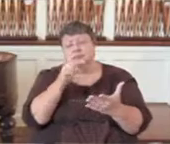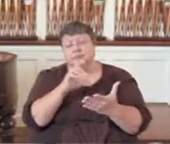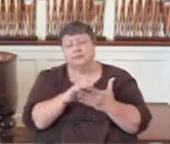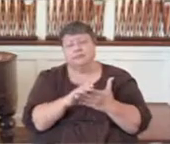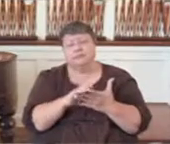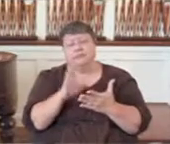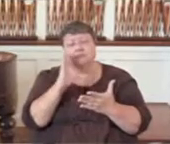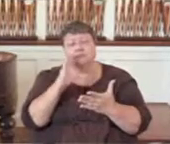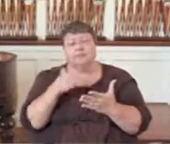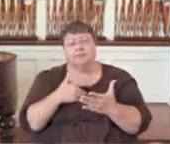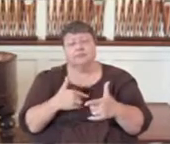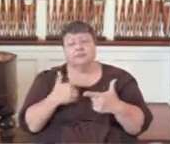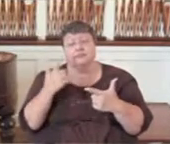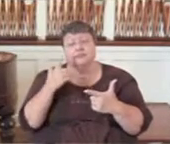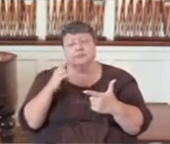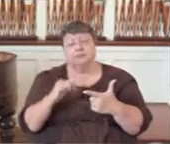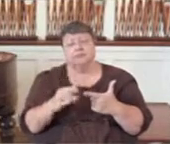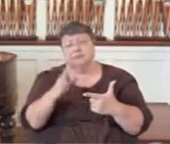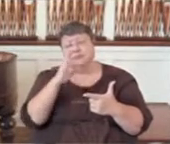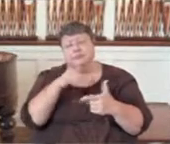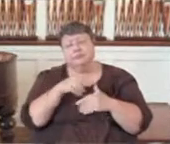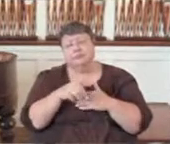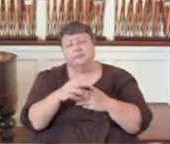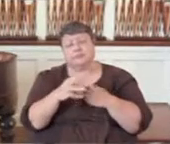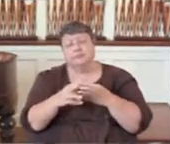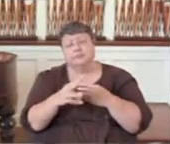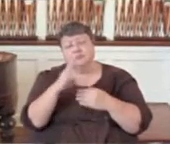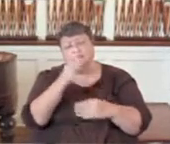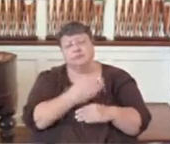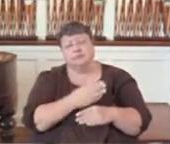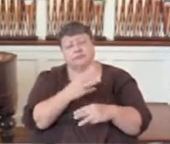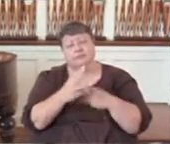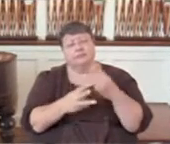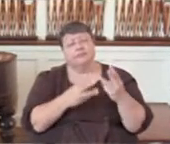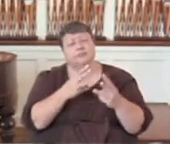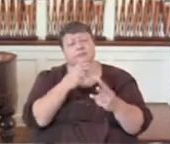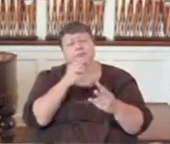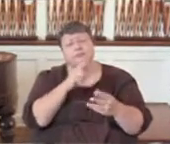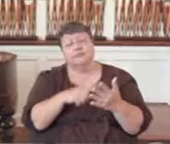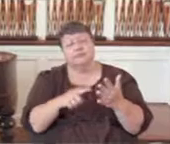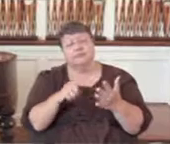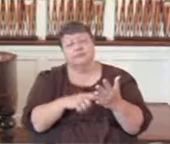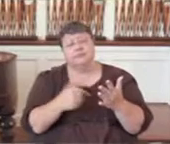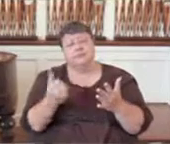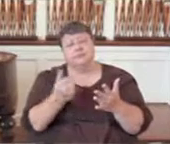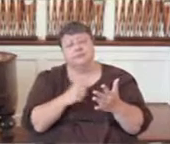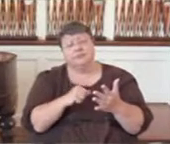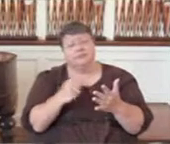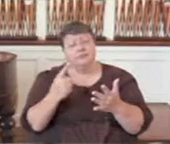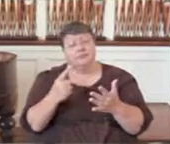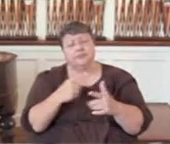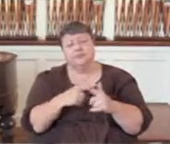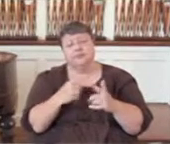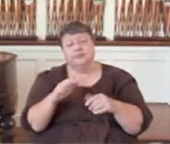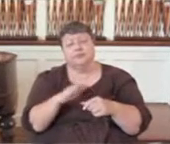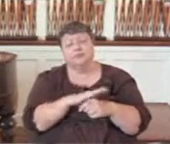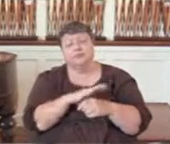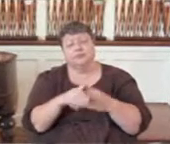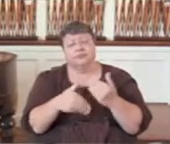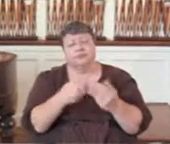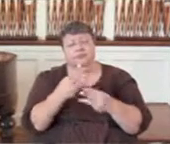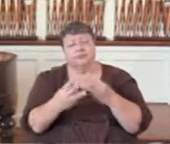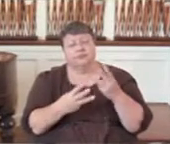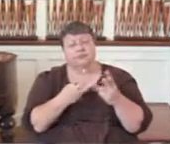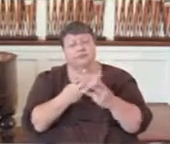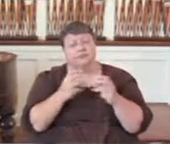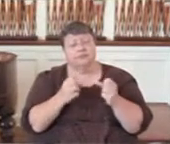For God sent the Son into the world not to condemn the world, not to condemn any of us, not to condemn anyone, but that all the world, all of it, might